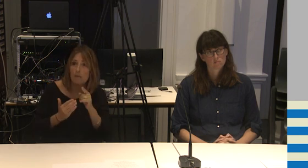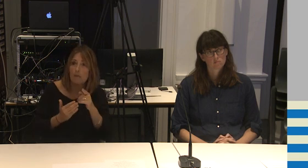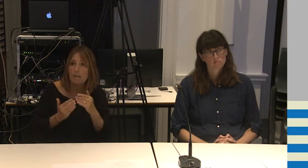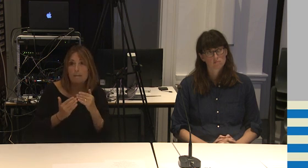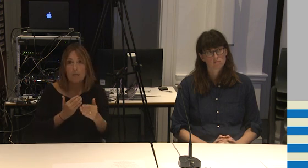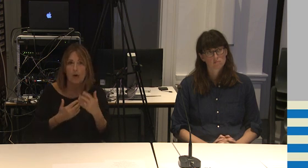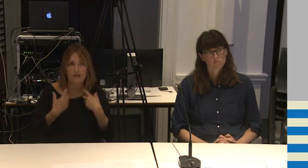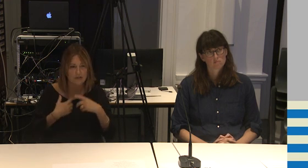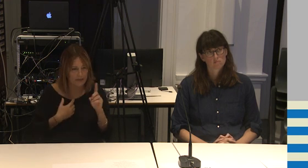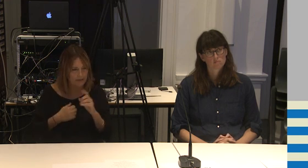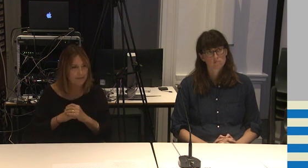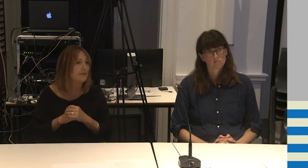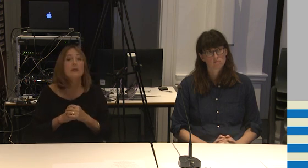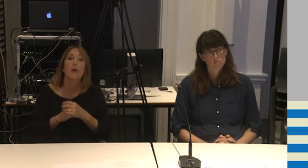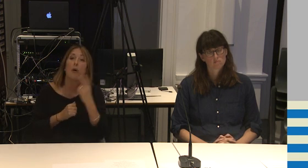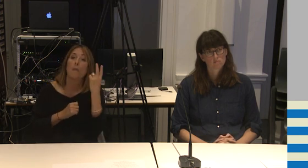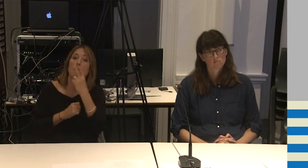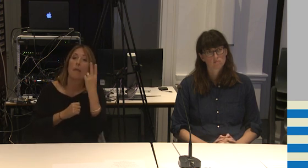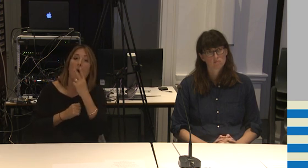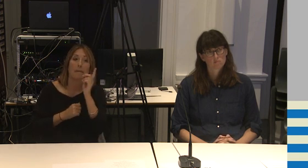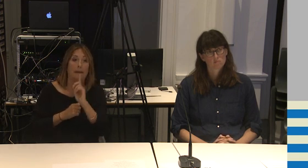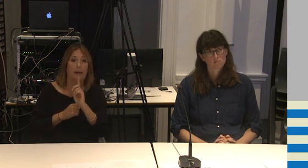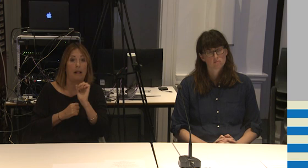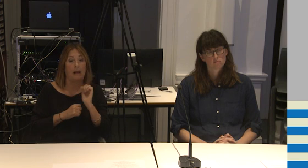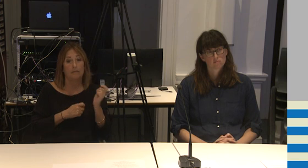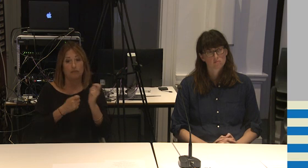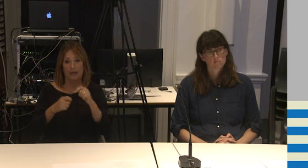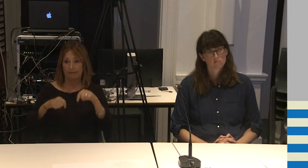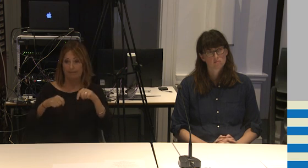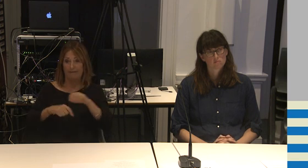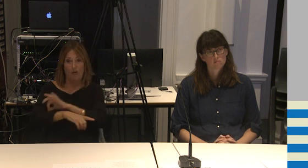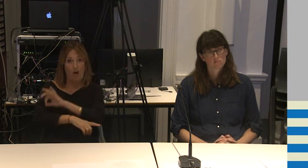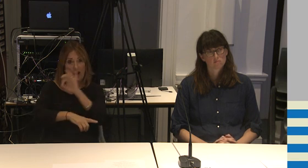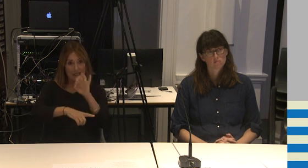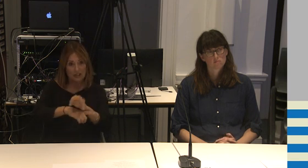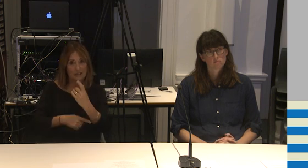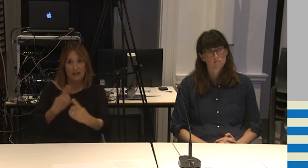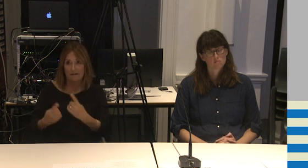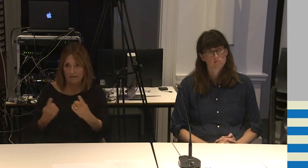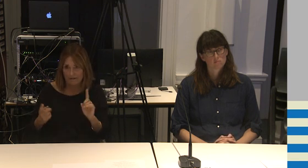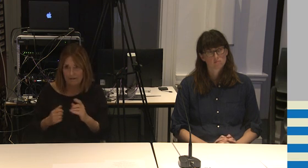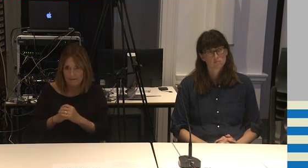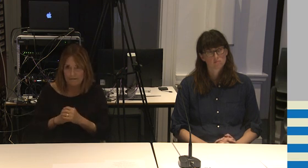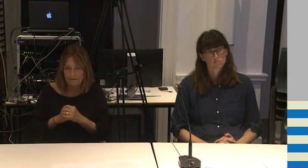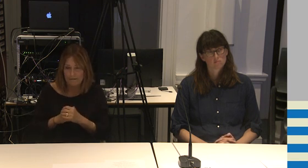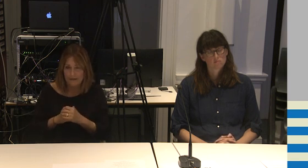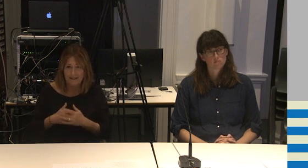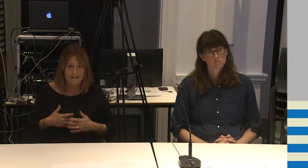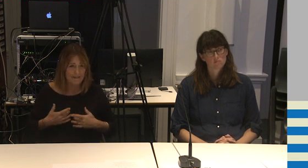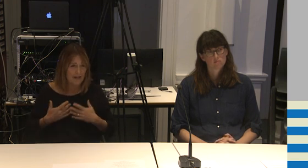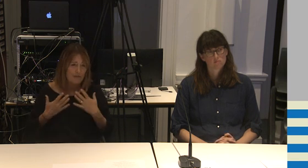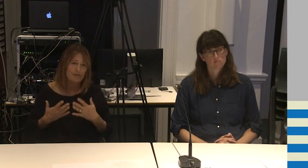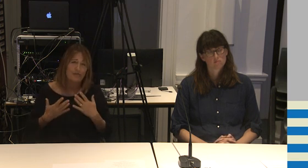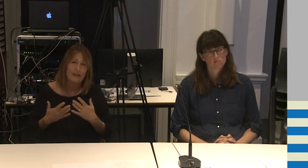in, which is what blind people can bring to architecture. And I think there is so much potential